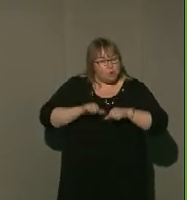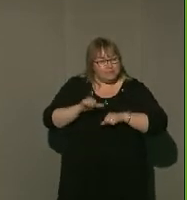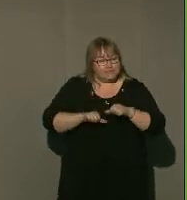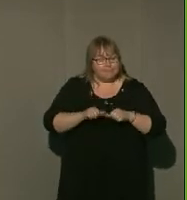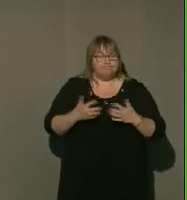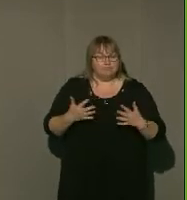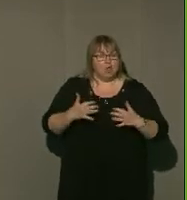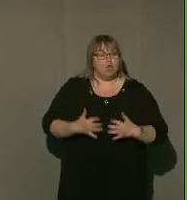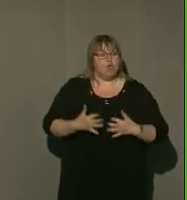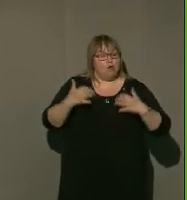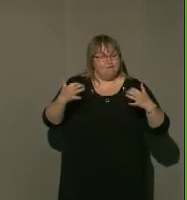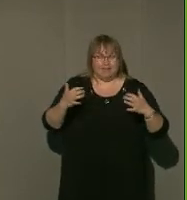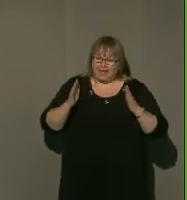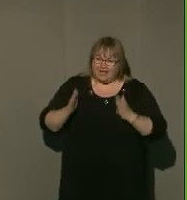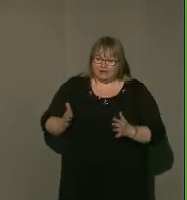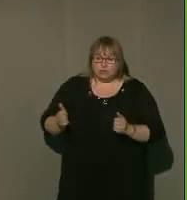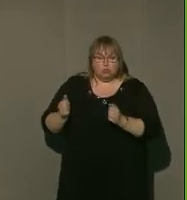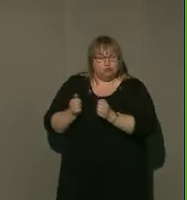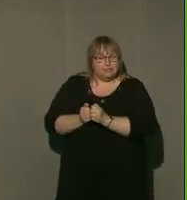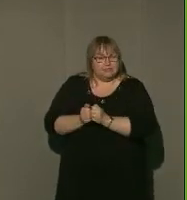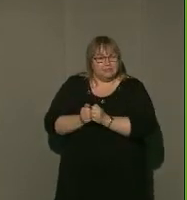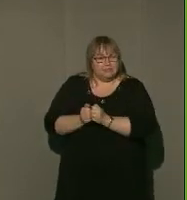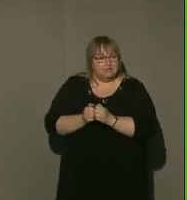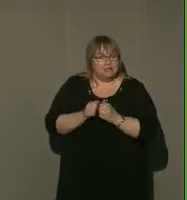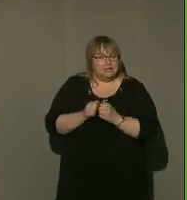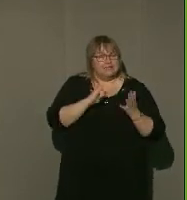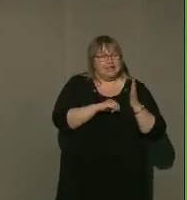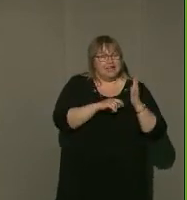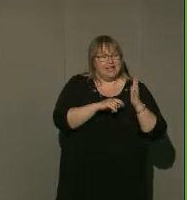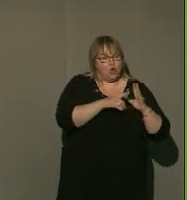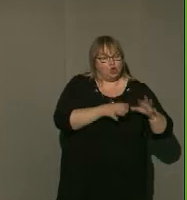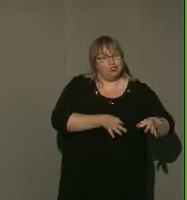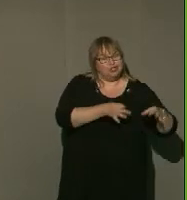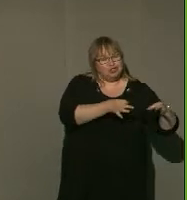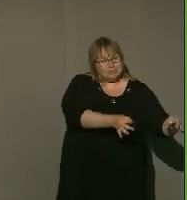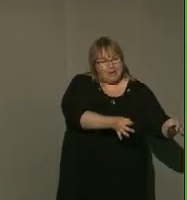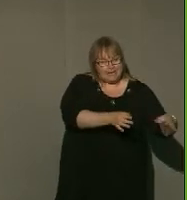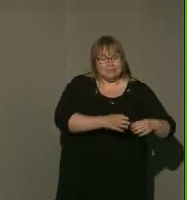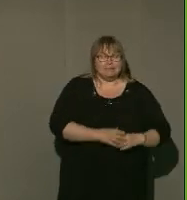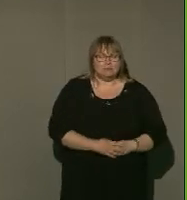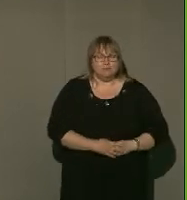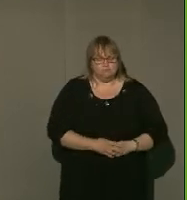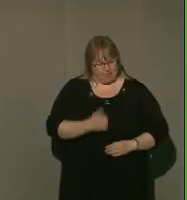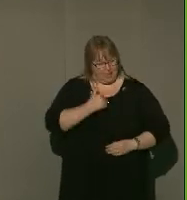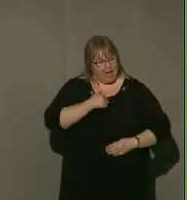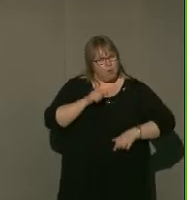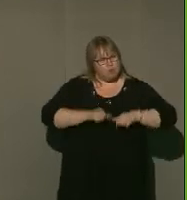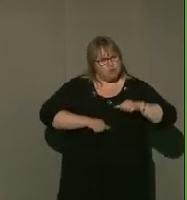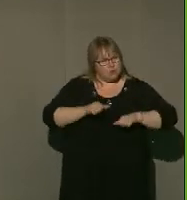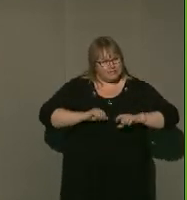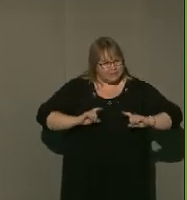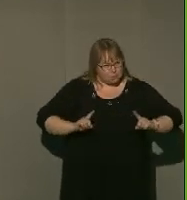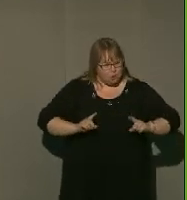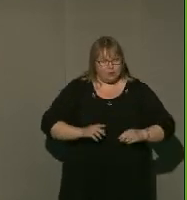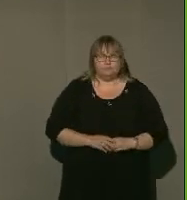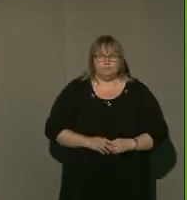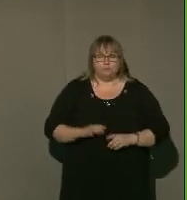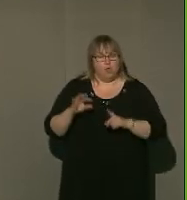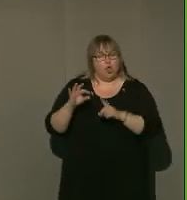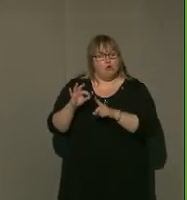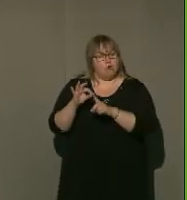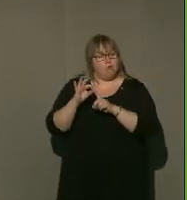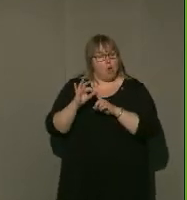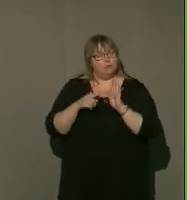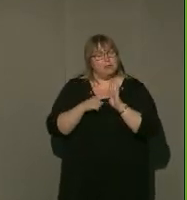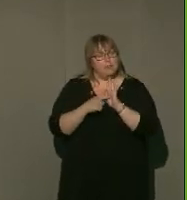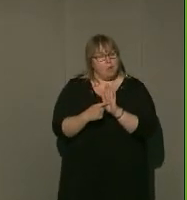to agree to suspend standing orders. And the process that we use is that the proposer of the motion